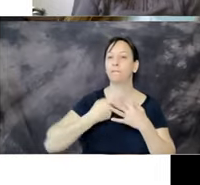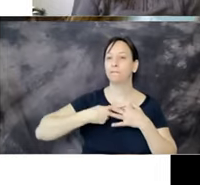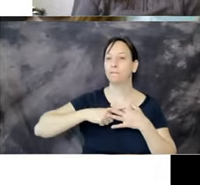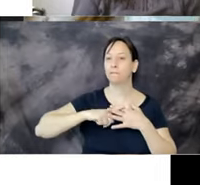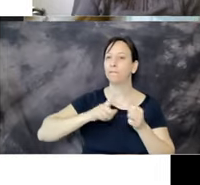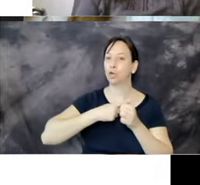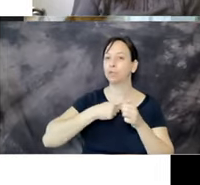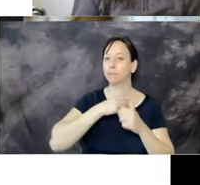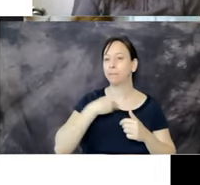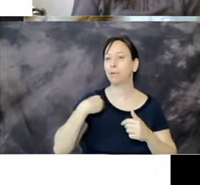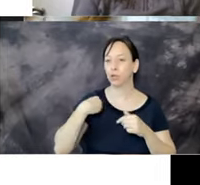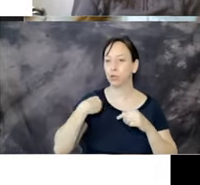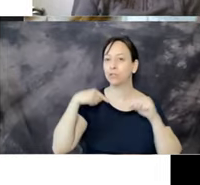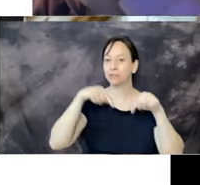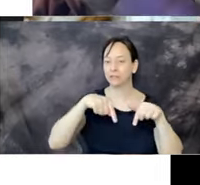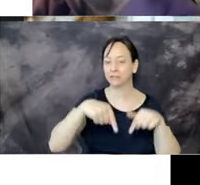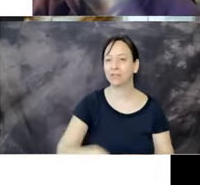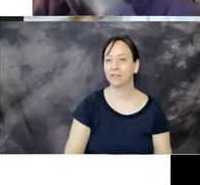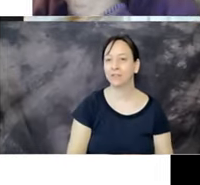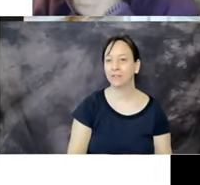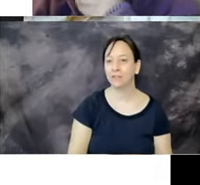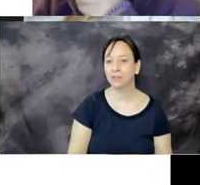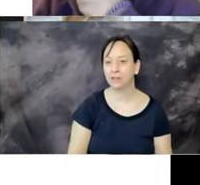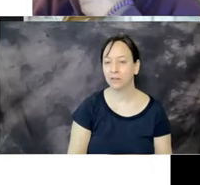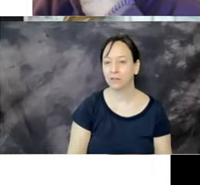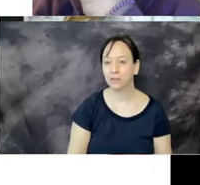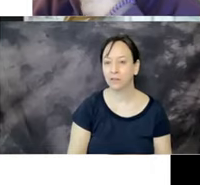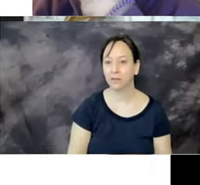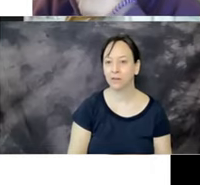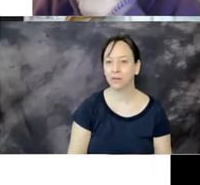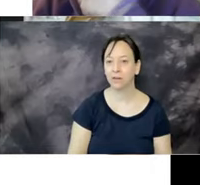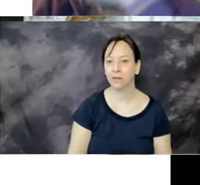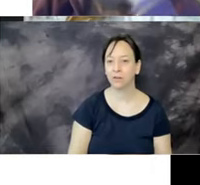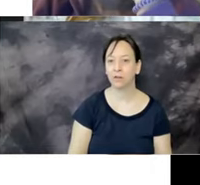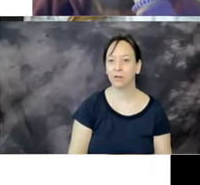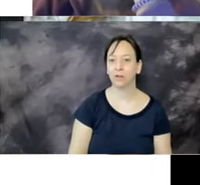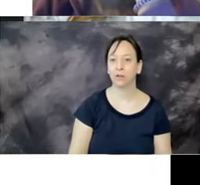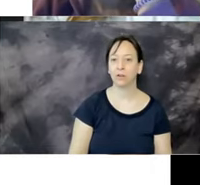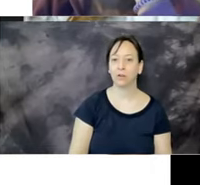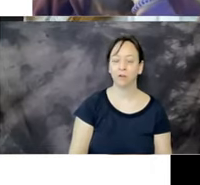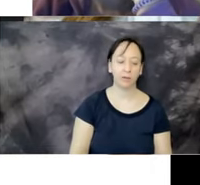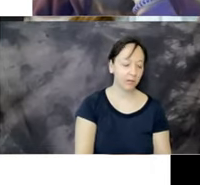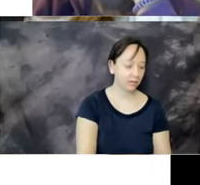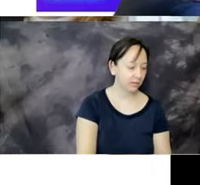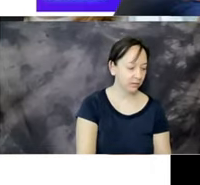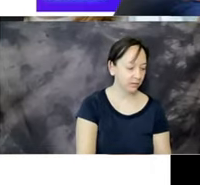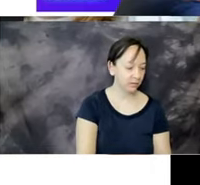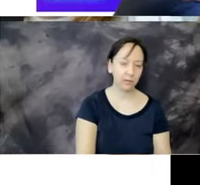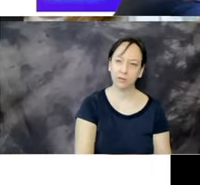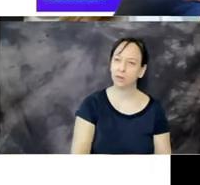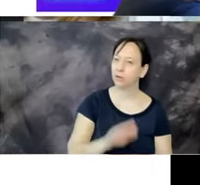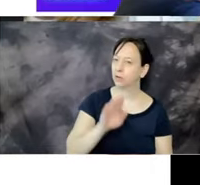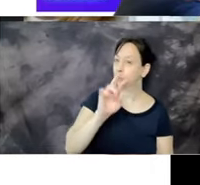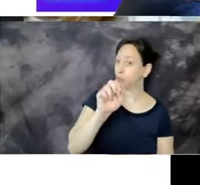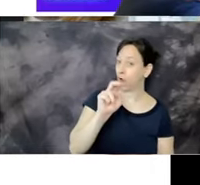Self-Advocacy Impact Lab. Mm. And Brian, I don't know if